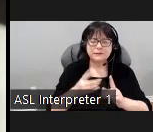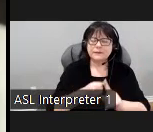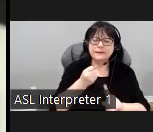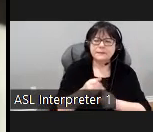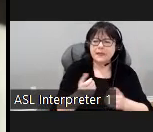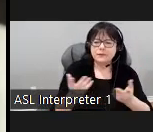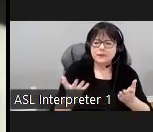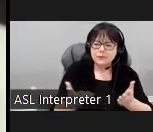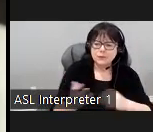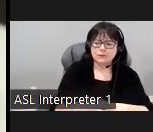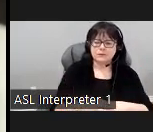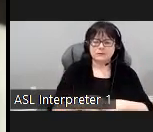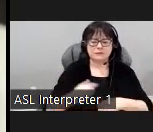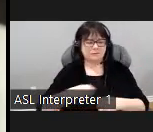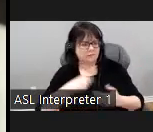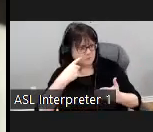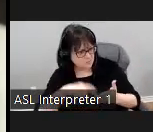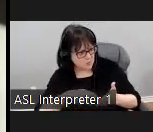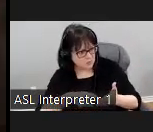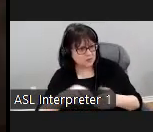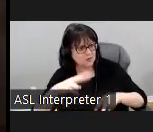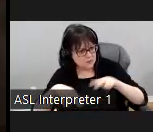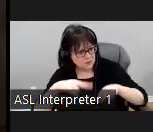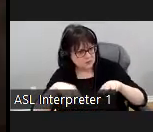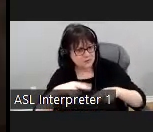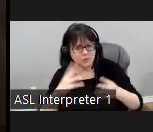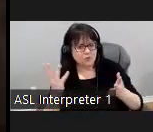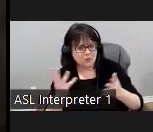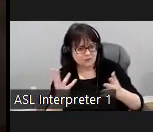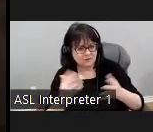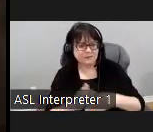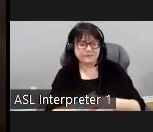my observations, the conversation itself?